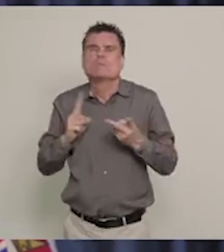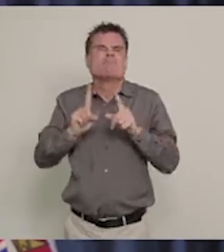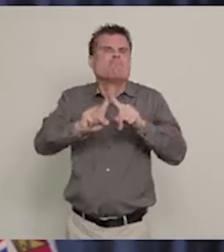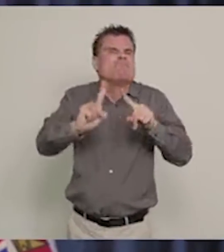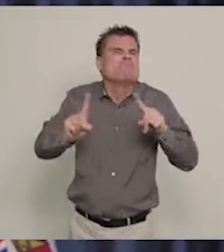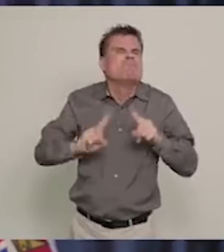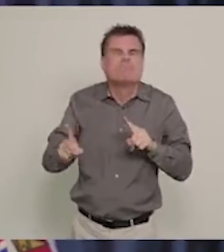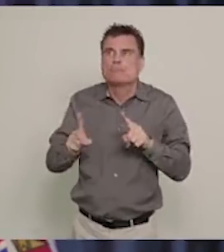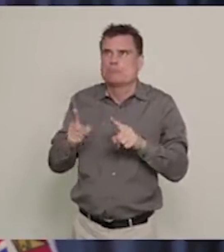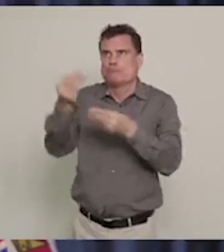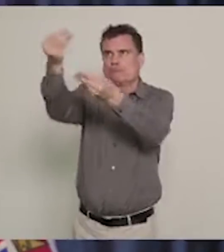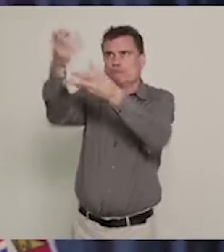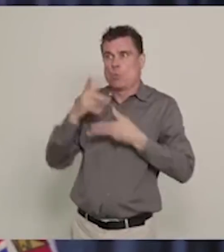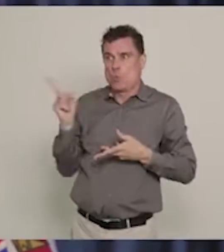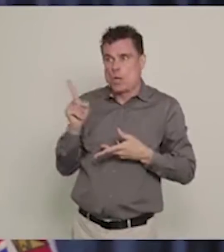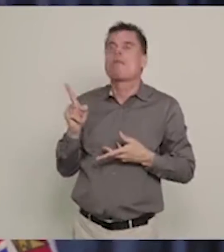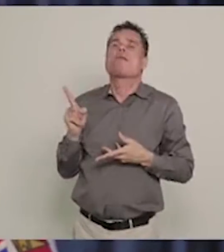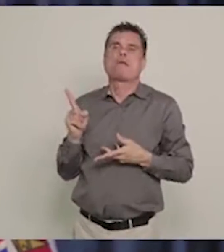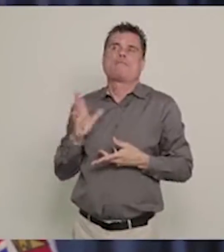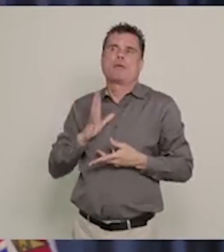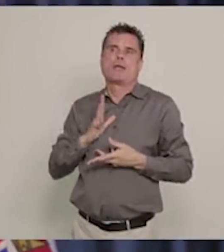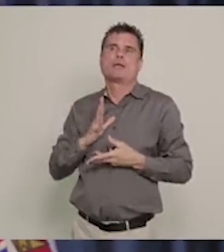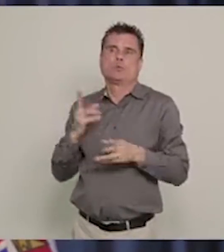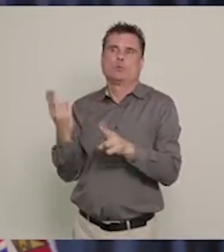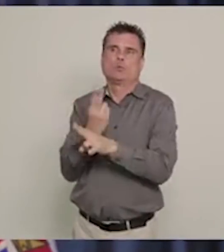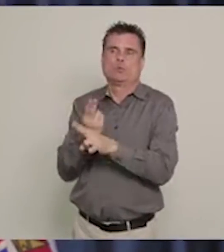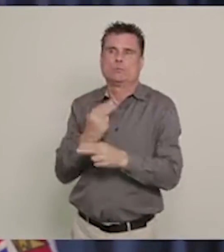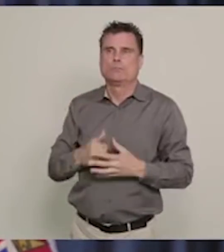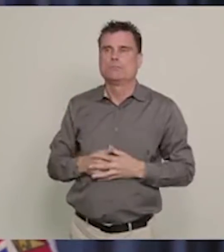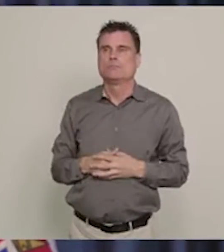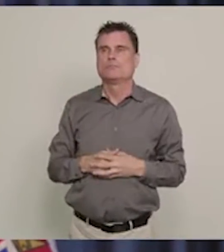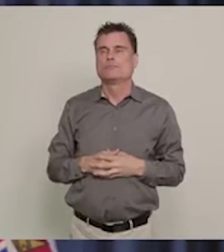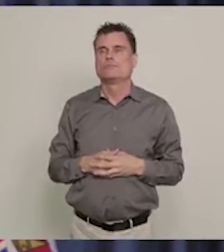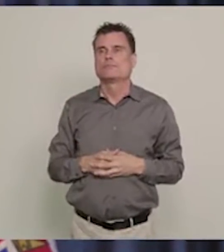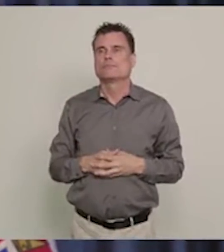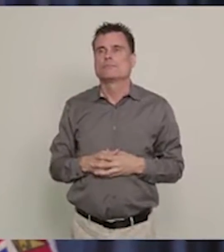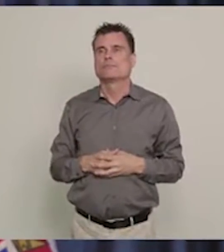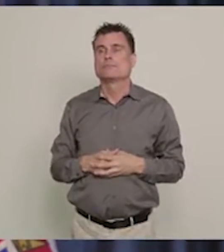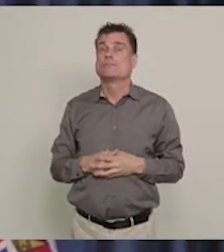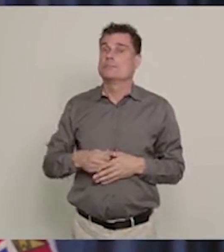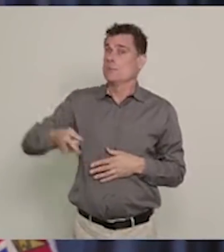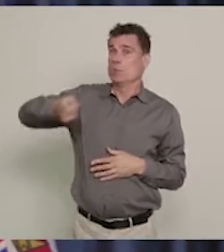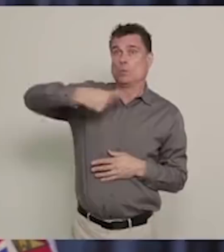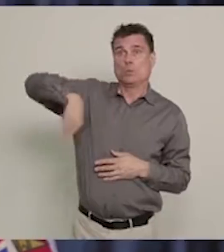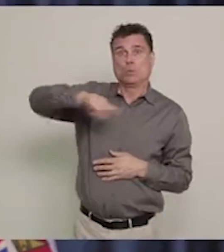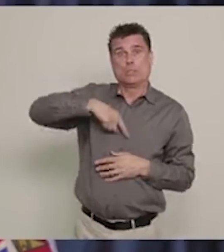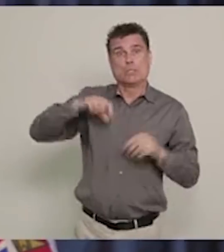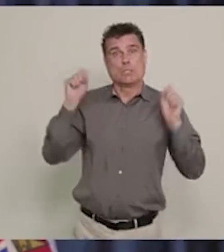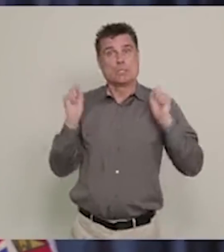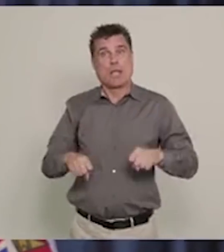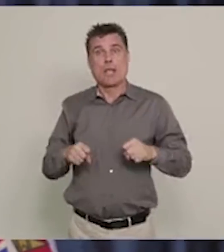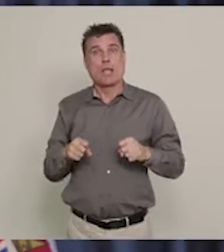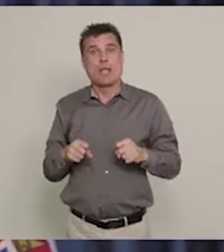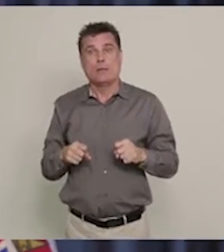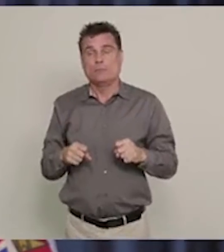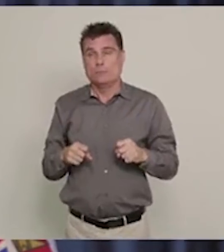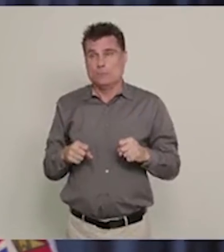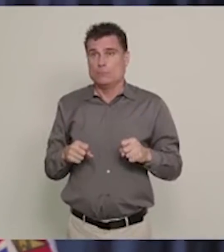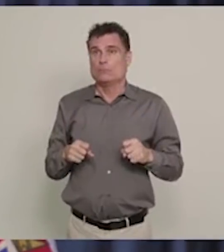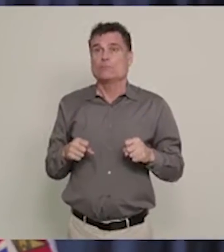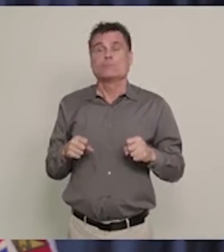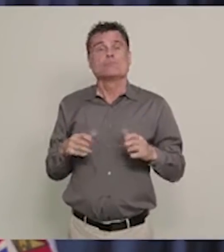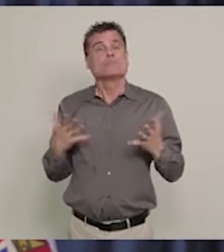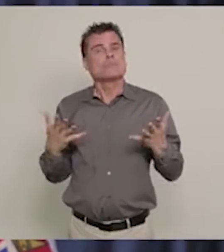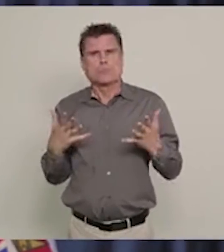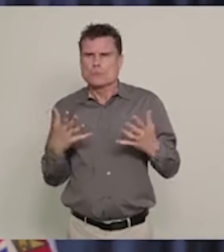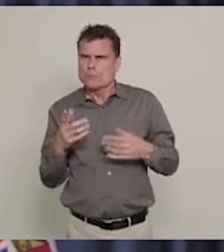being dealt with in terms of these orders is it's allowing us to identify critical gaps in different parts of the province so that they can be addressed,